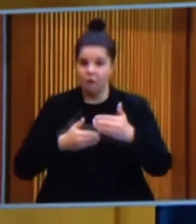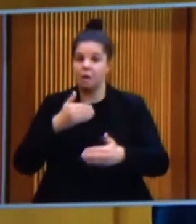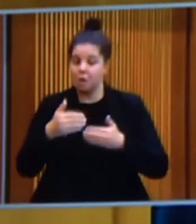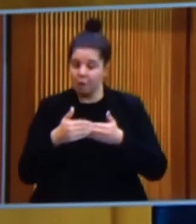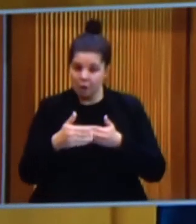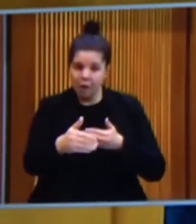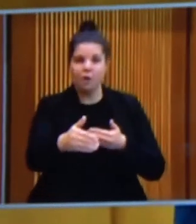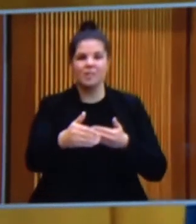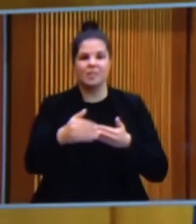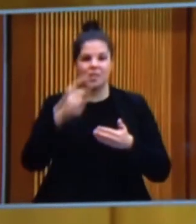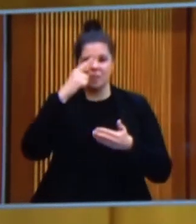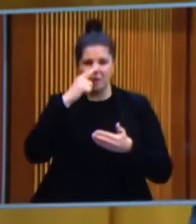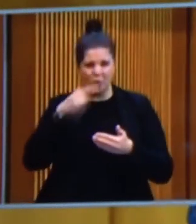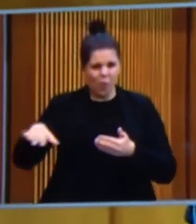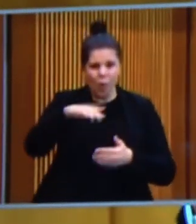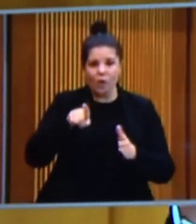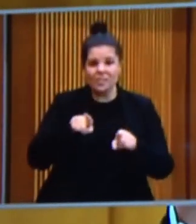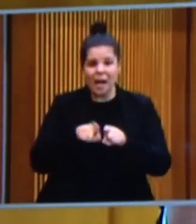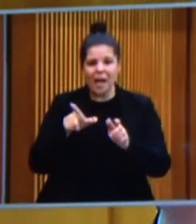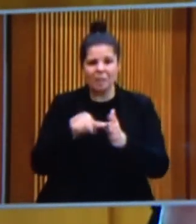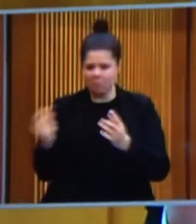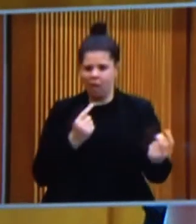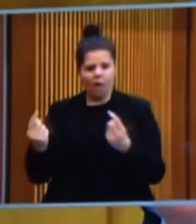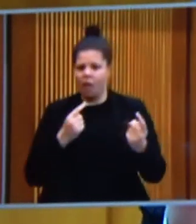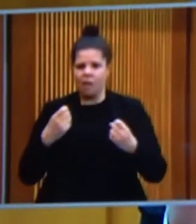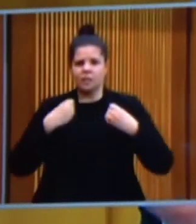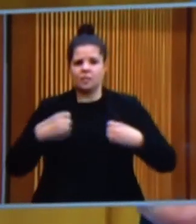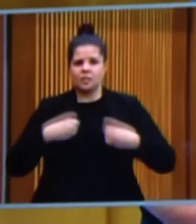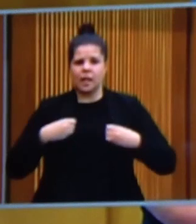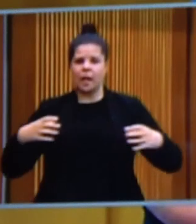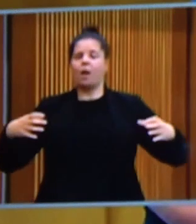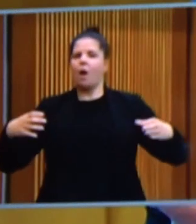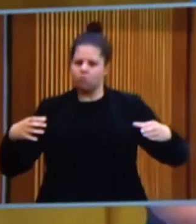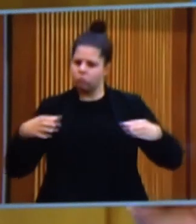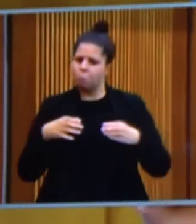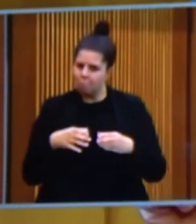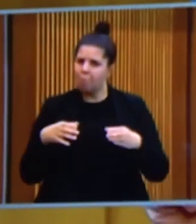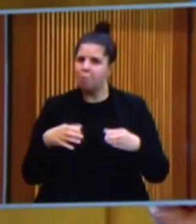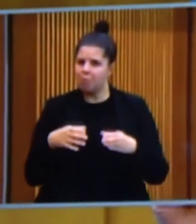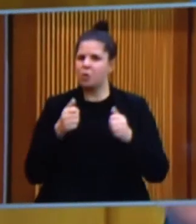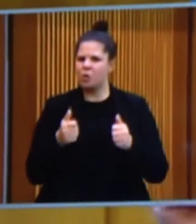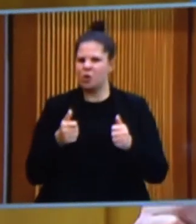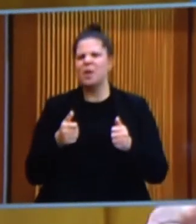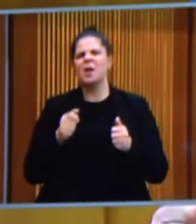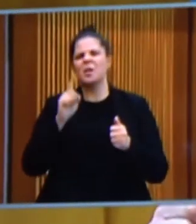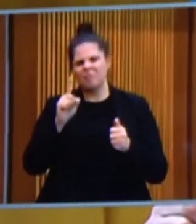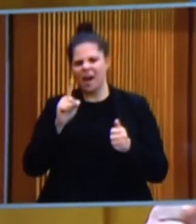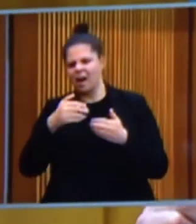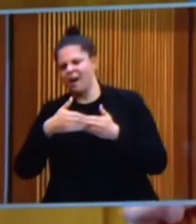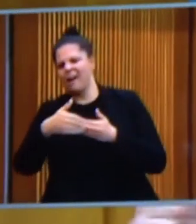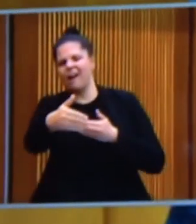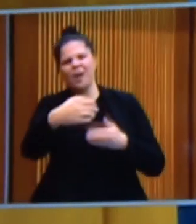we are now flattening the curve in the first early stages of progress, there's more to